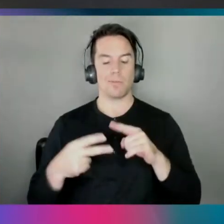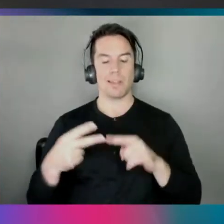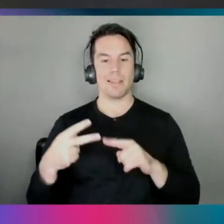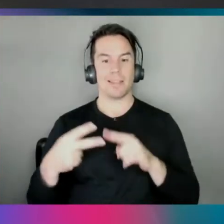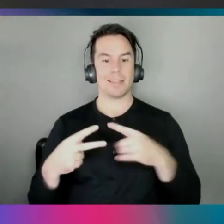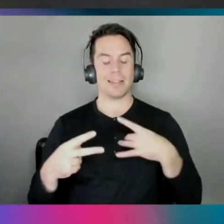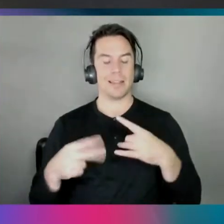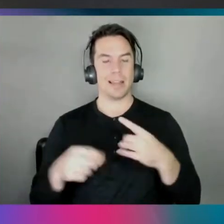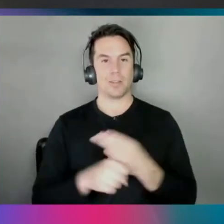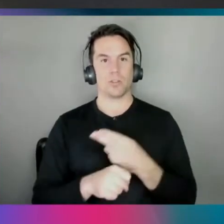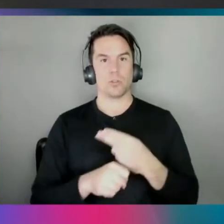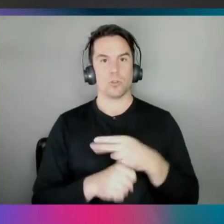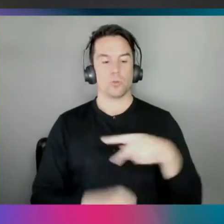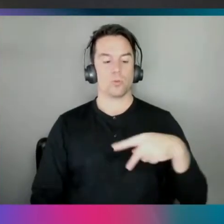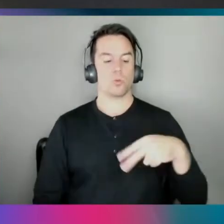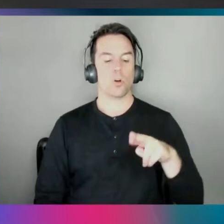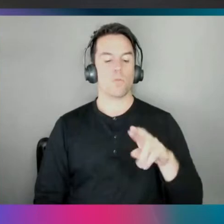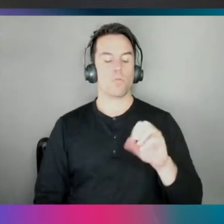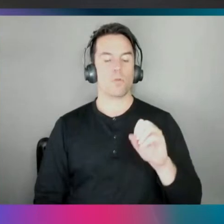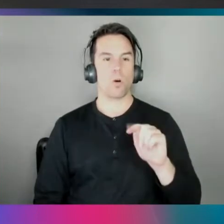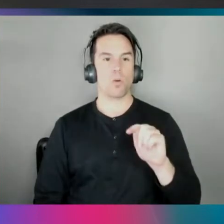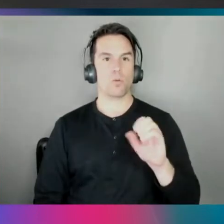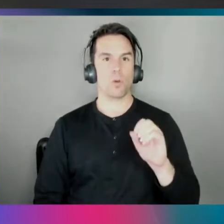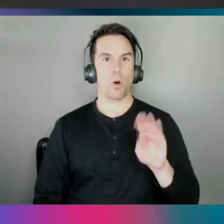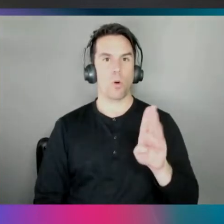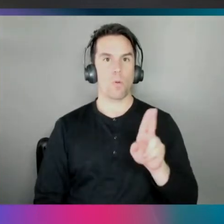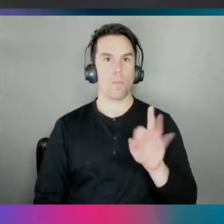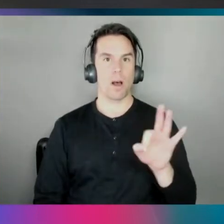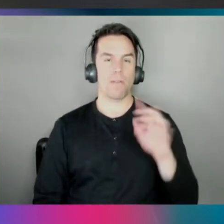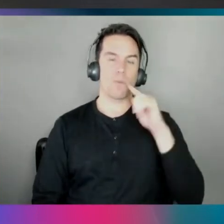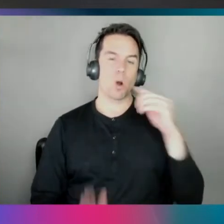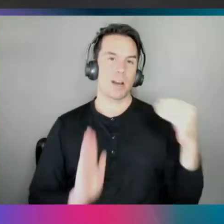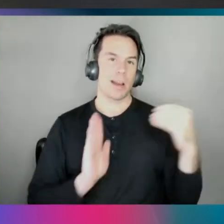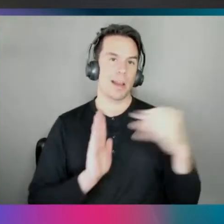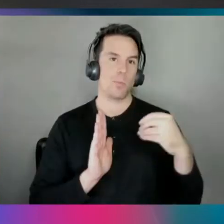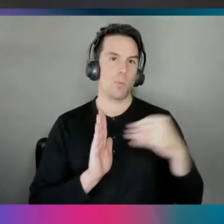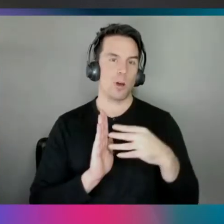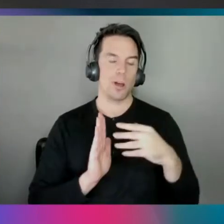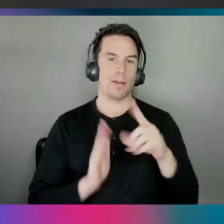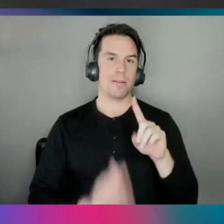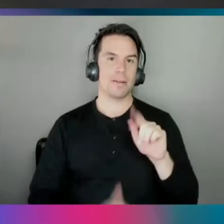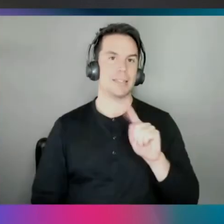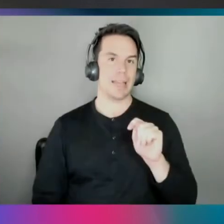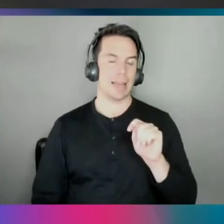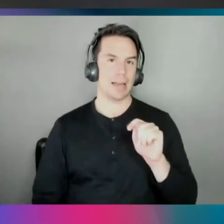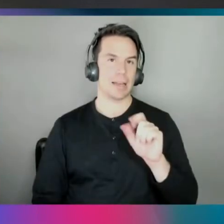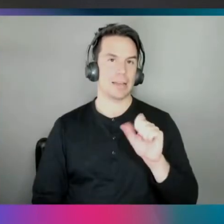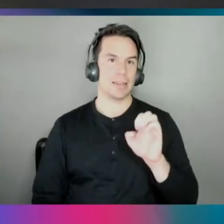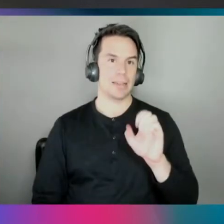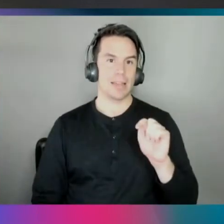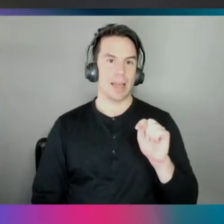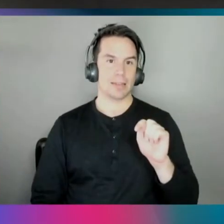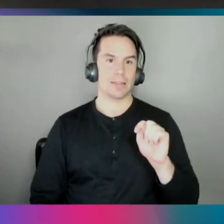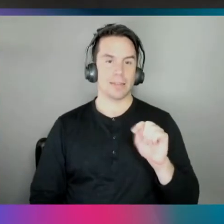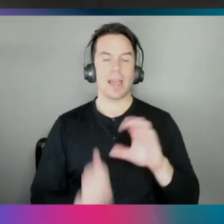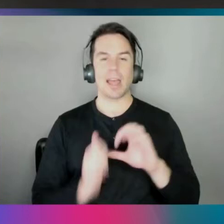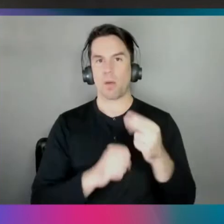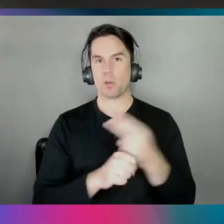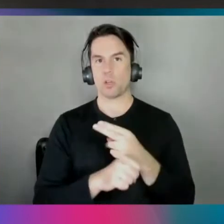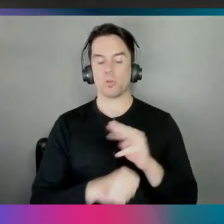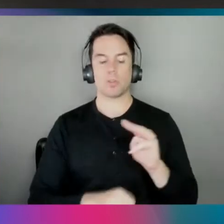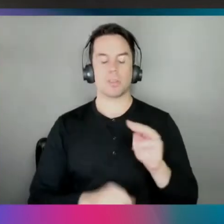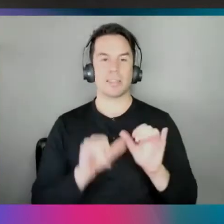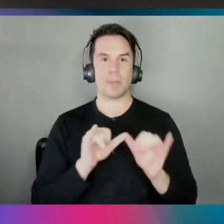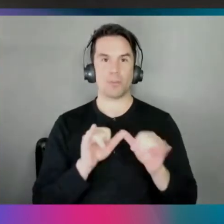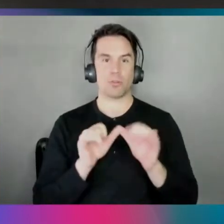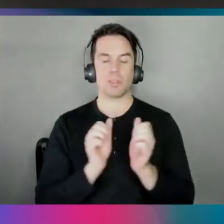protobuf as an input data set and how we're going to create these different matrices for factorization. All right, so without further ado.